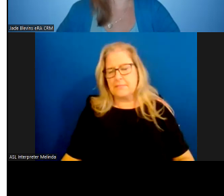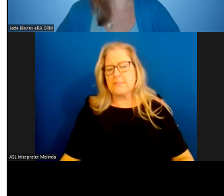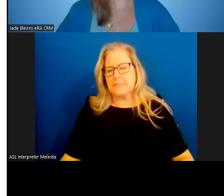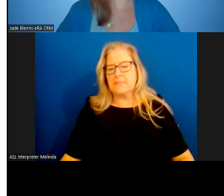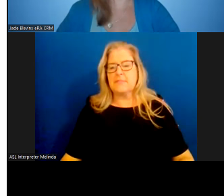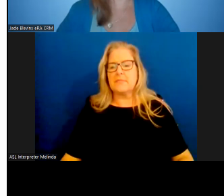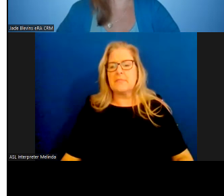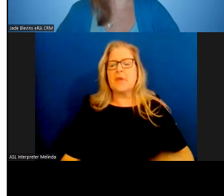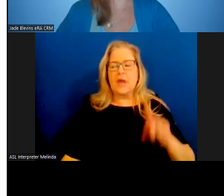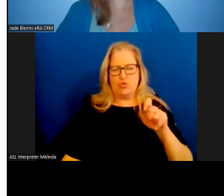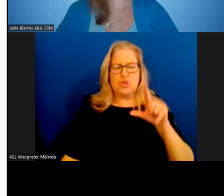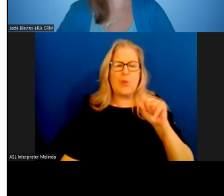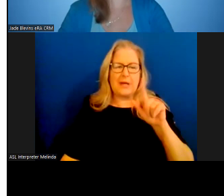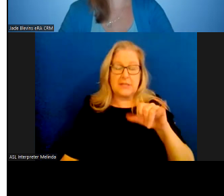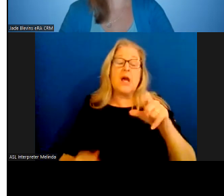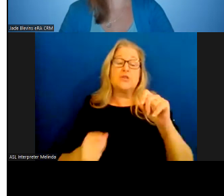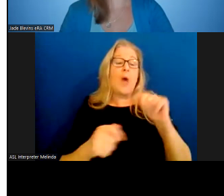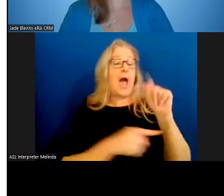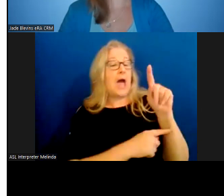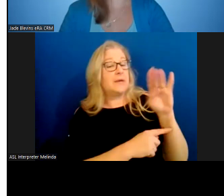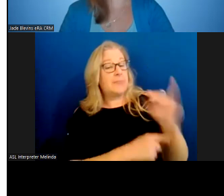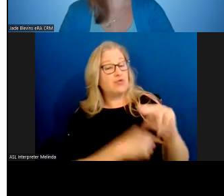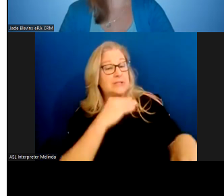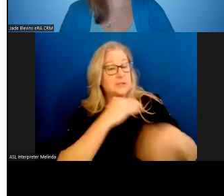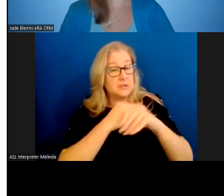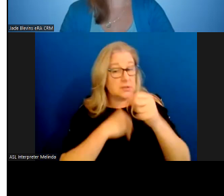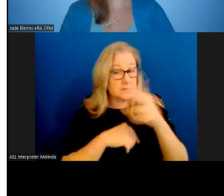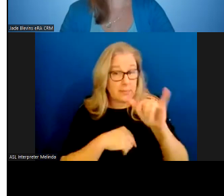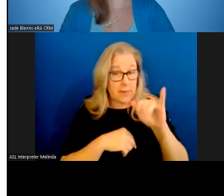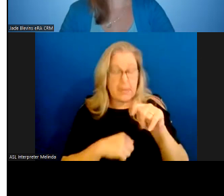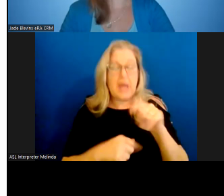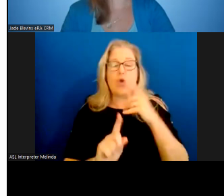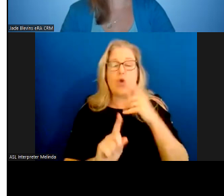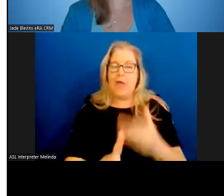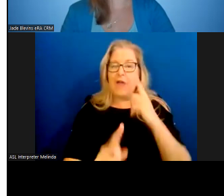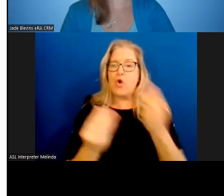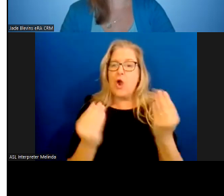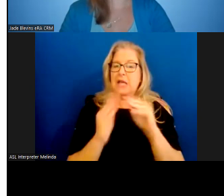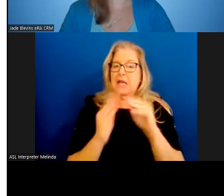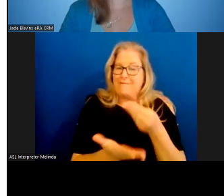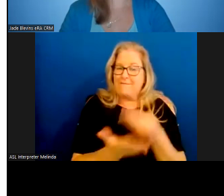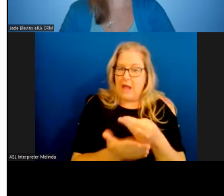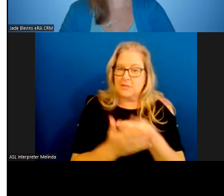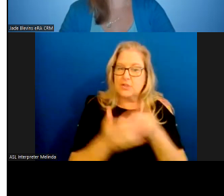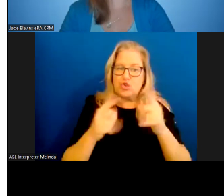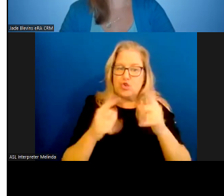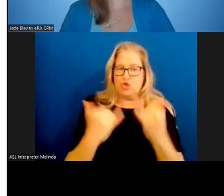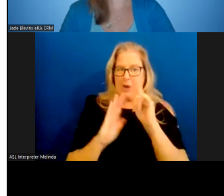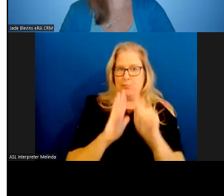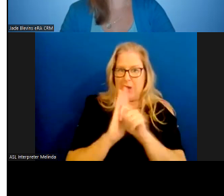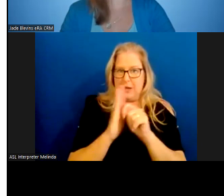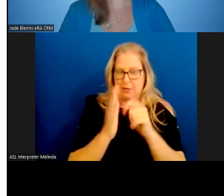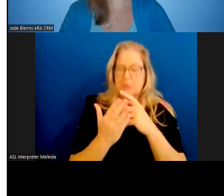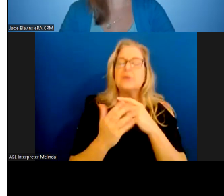Administrative supplements are there to request additional funds during a current project period to provide